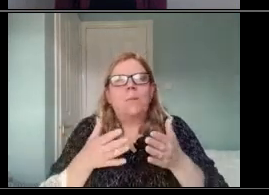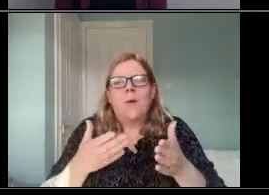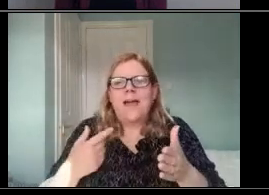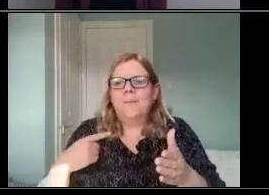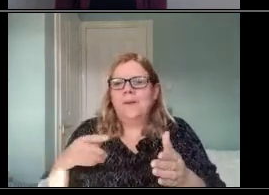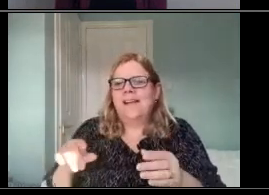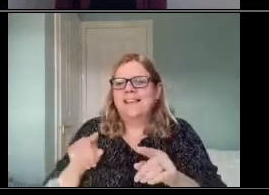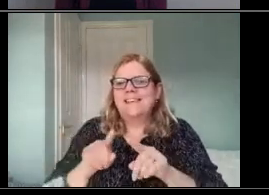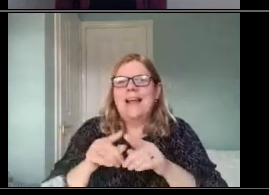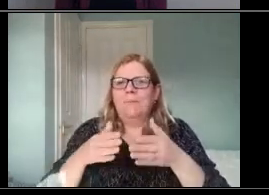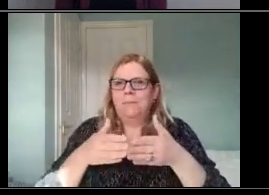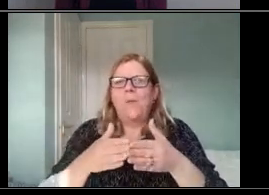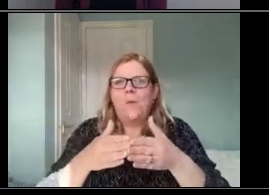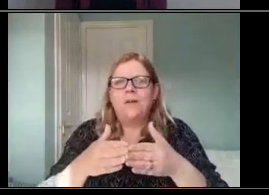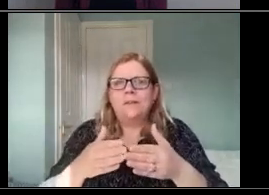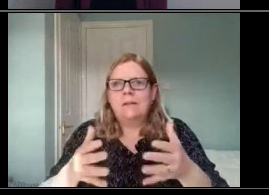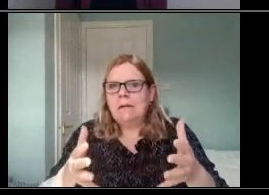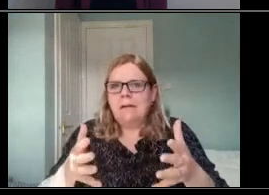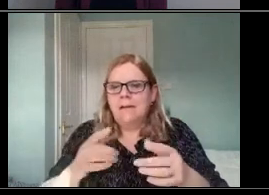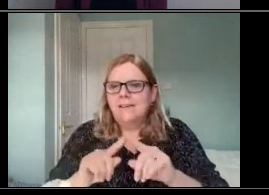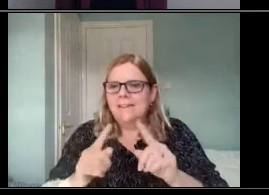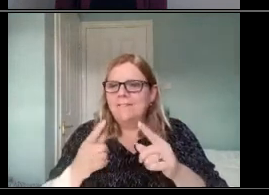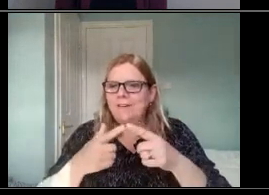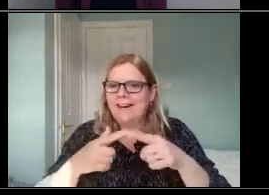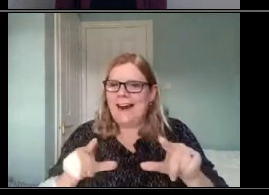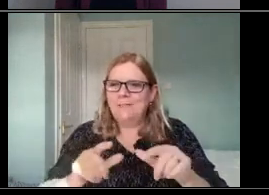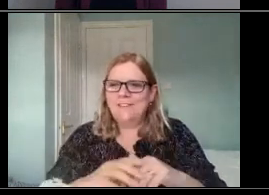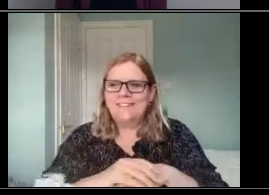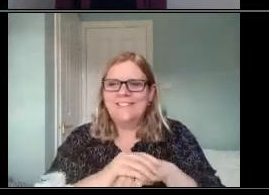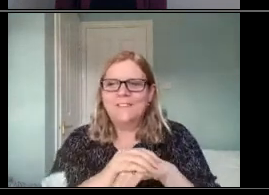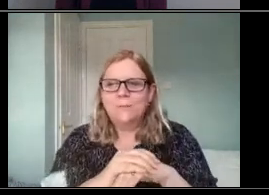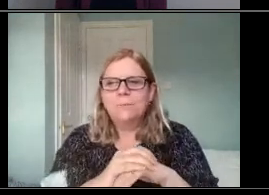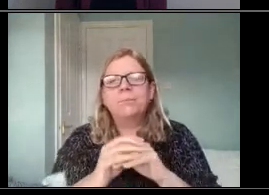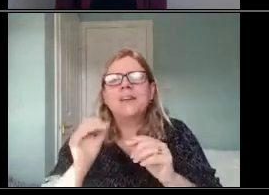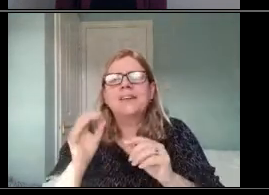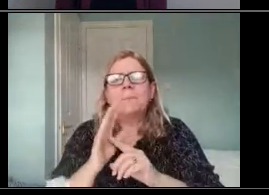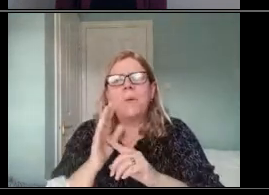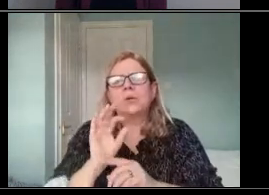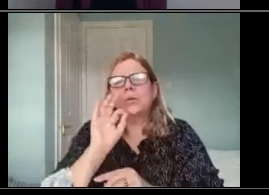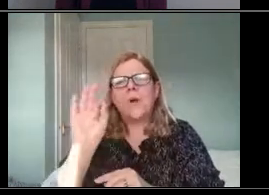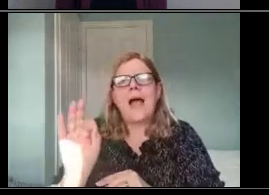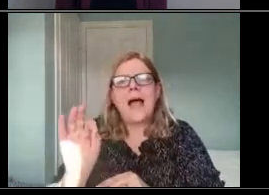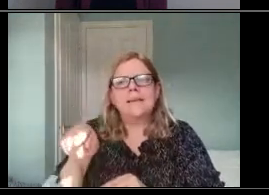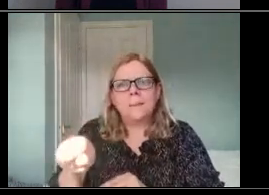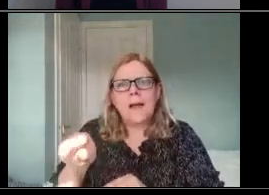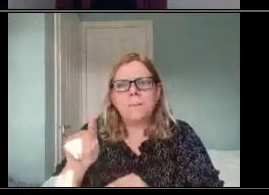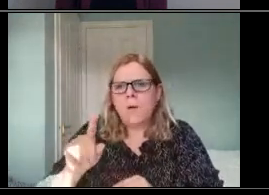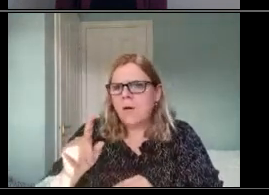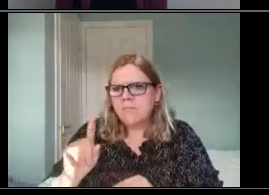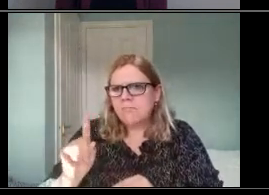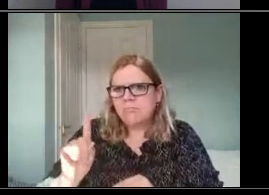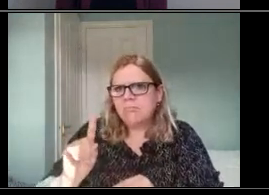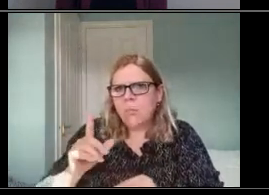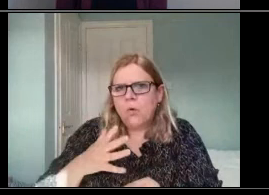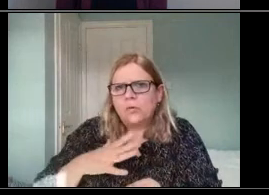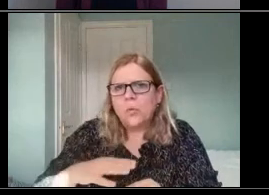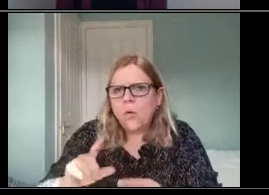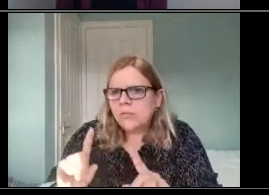was mixing with people from different countries, and it was kind of interesting because we were in a similar boat in terms of our access to